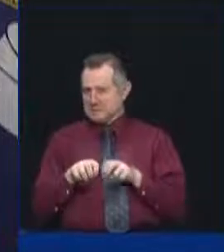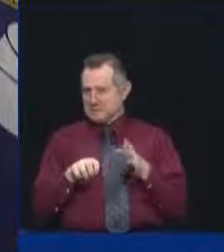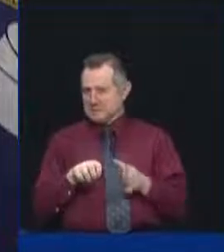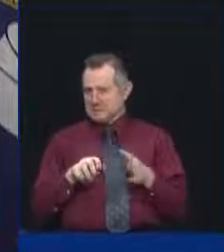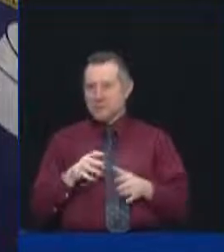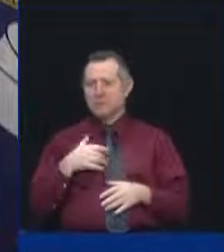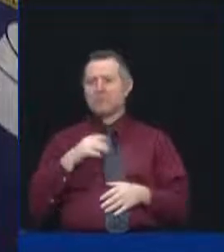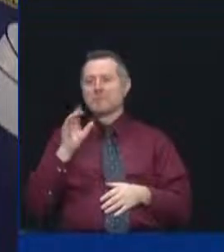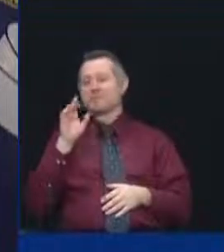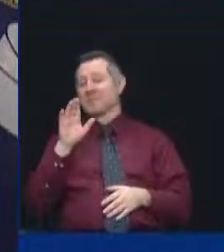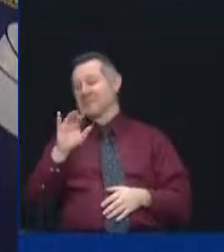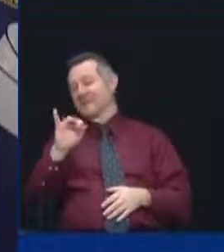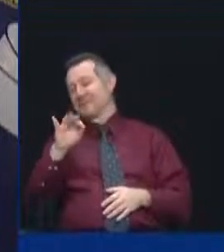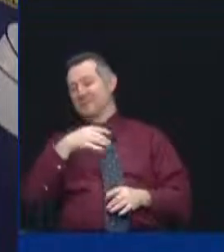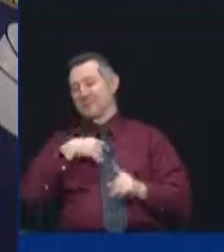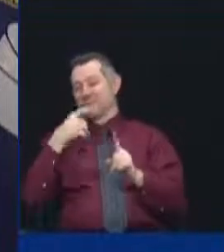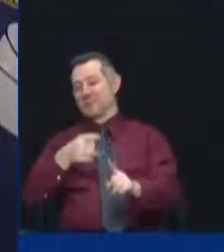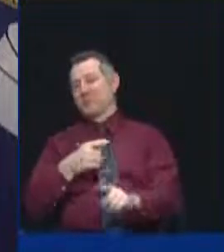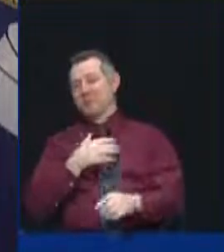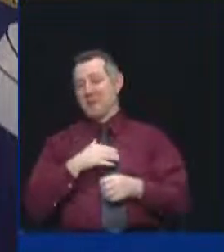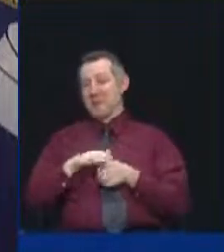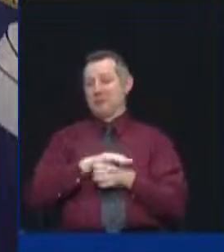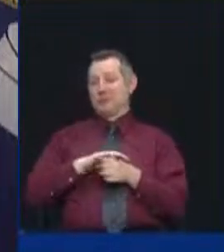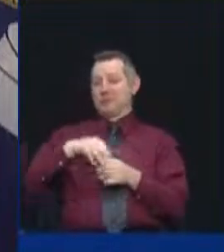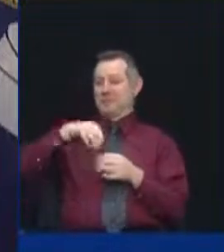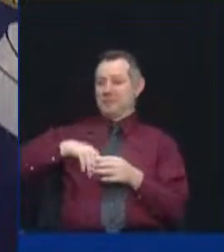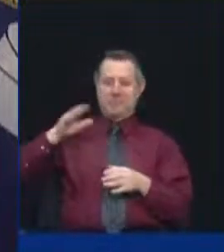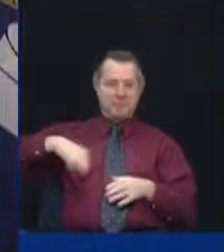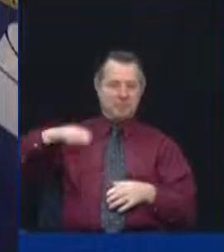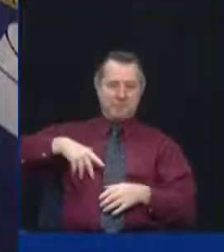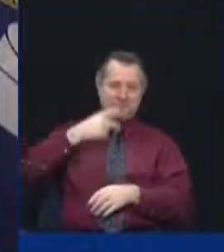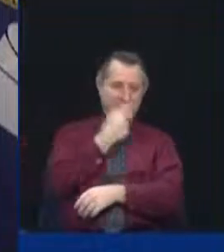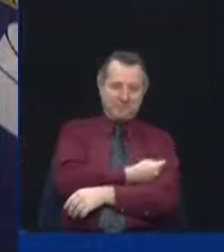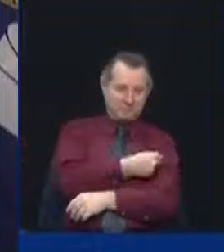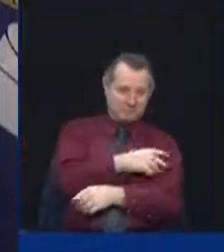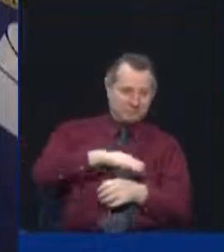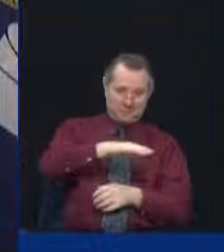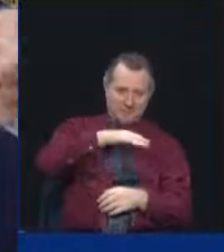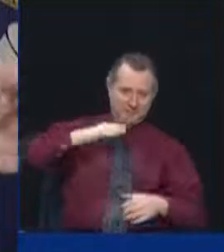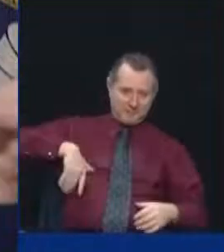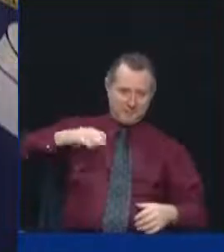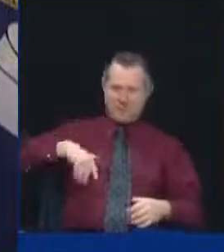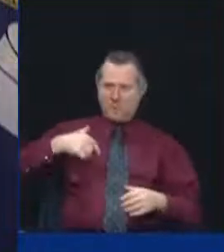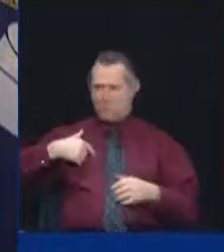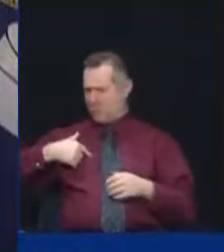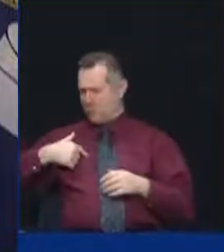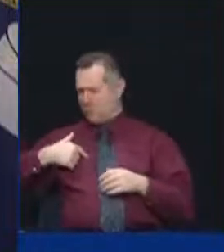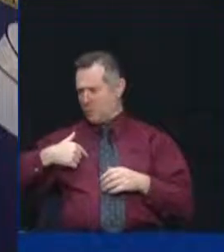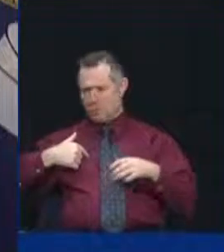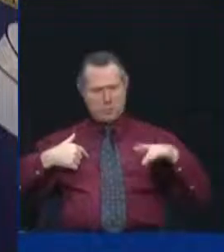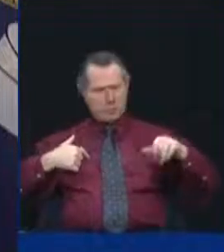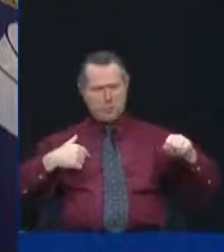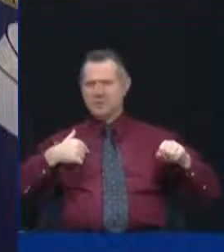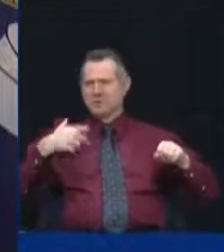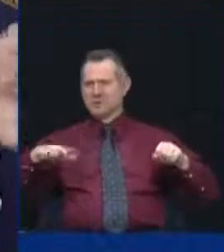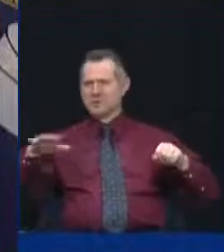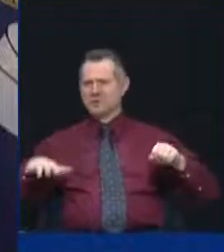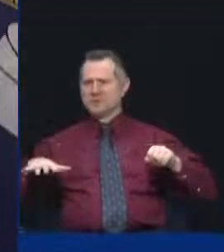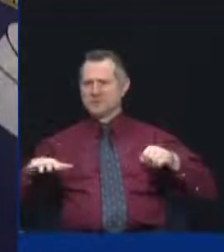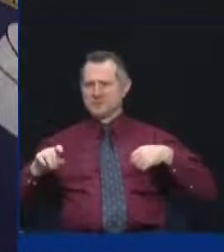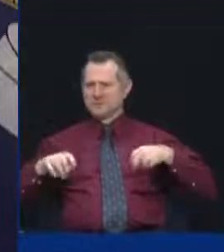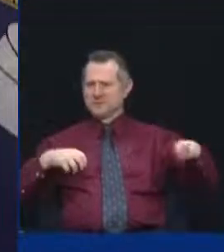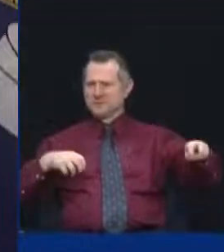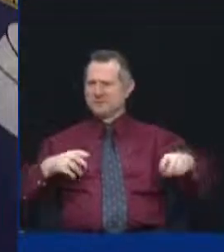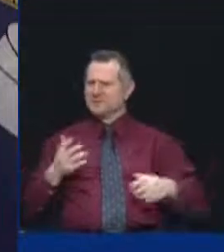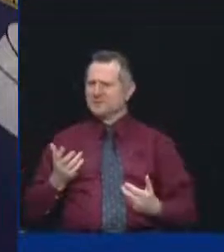in an unvaccinated section, there's nobody sitting next to you. If you're in a vaccinated section, somebody's